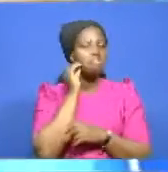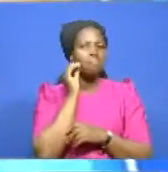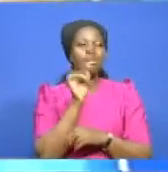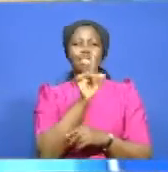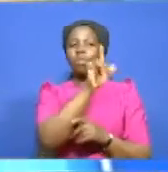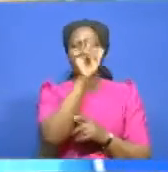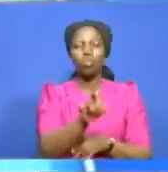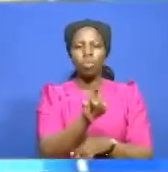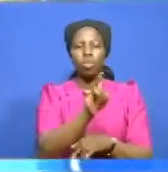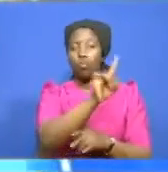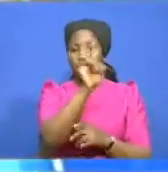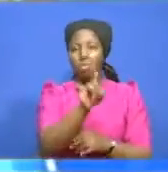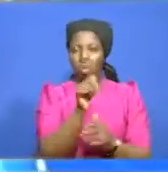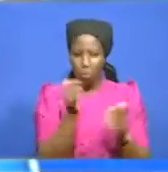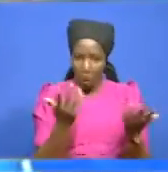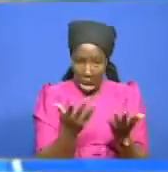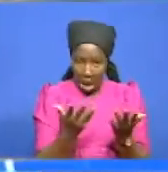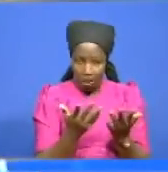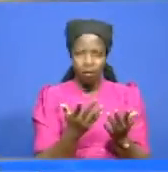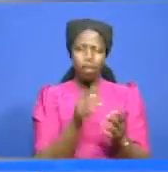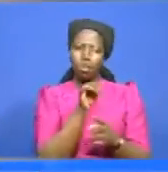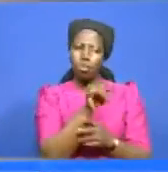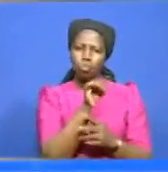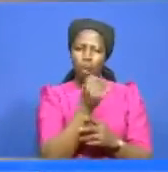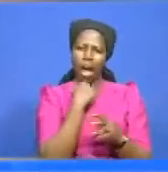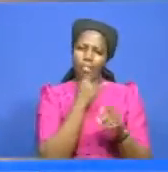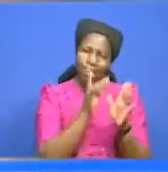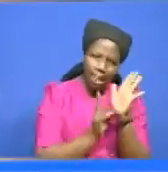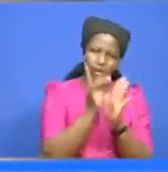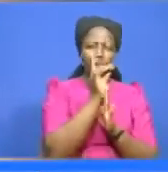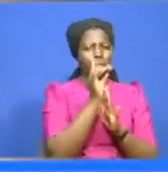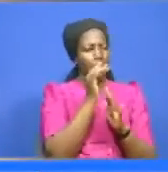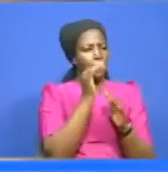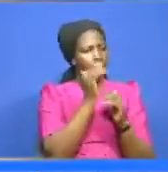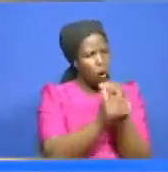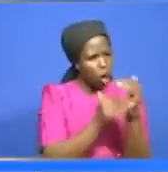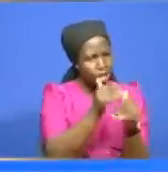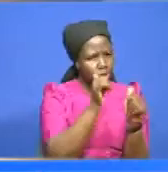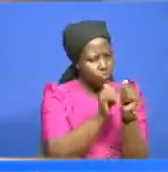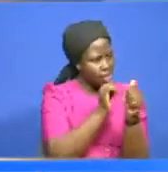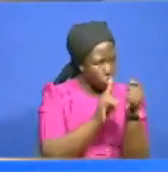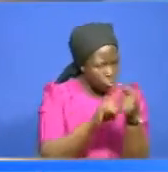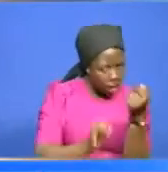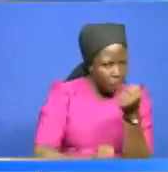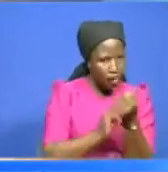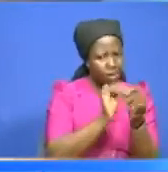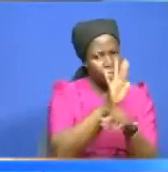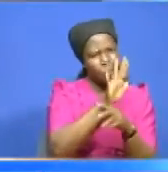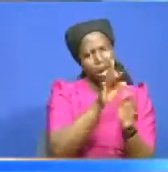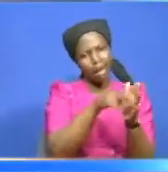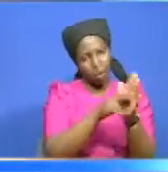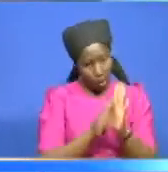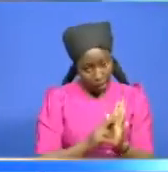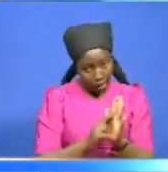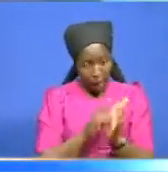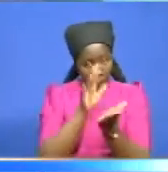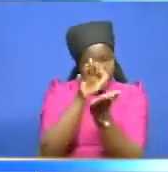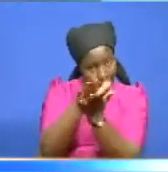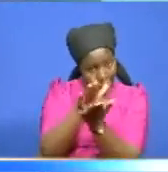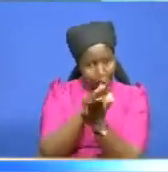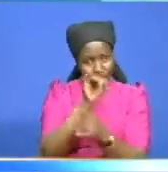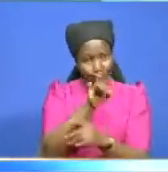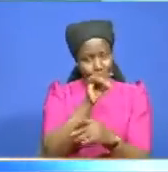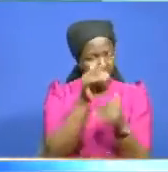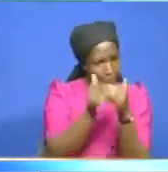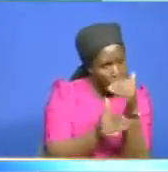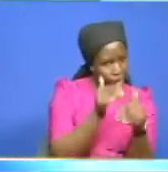person is, what process have you developed to support that new requirement? Banks are